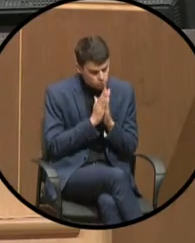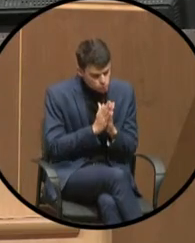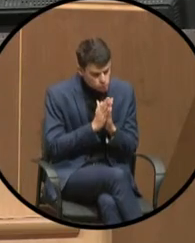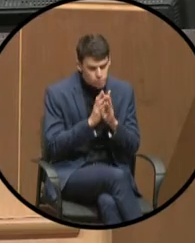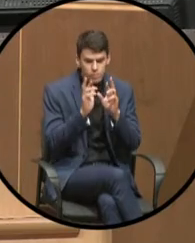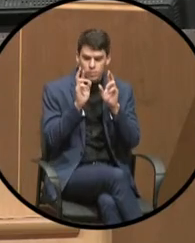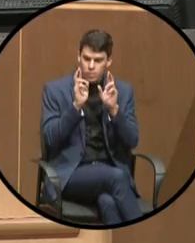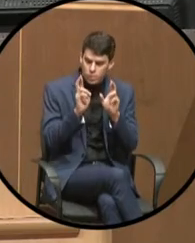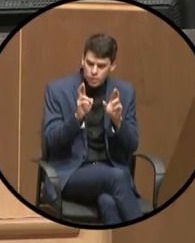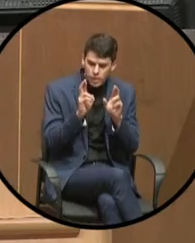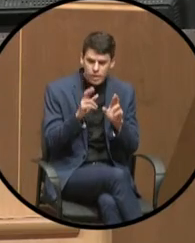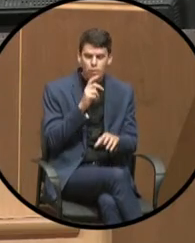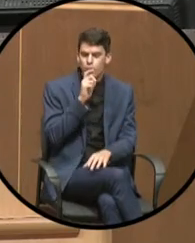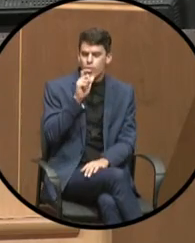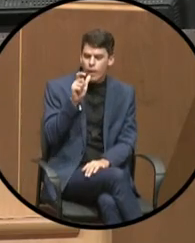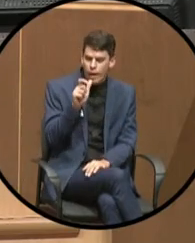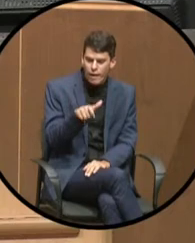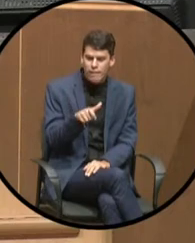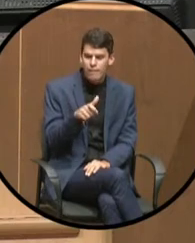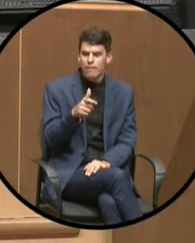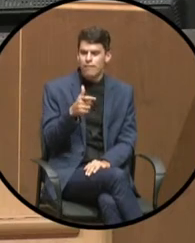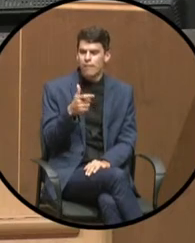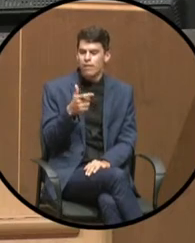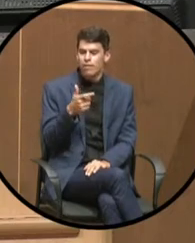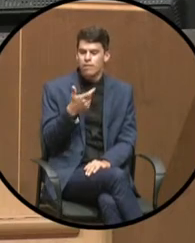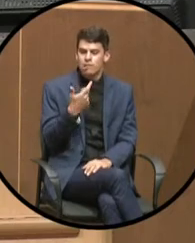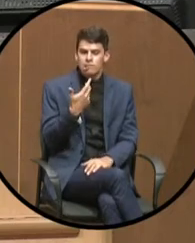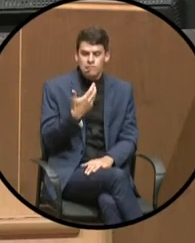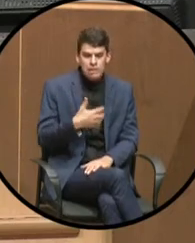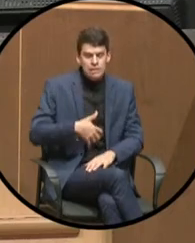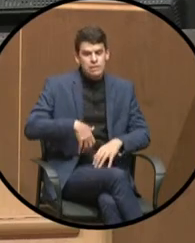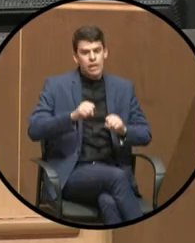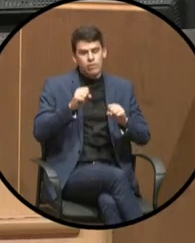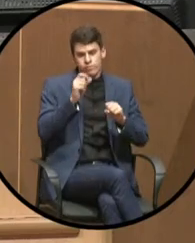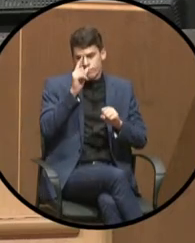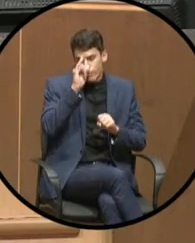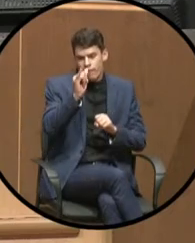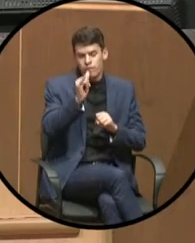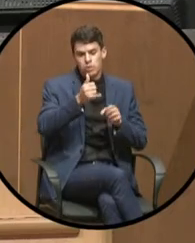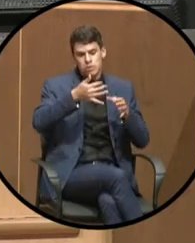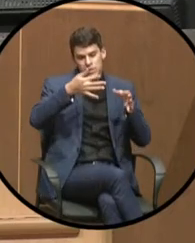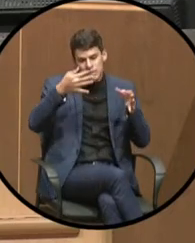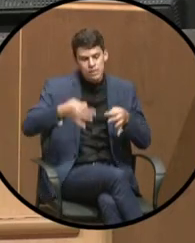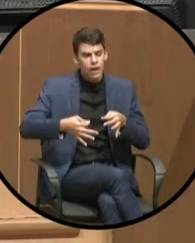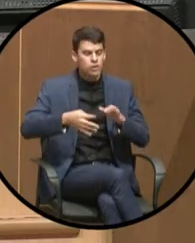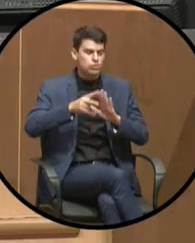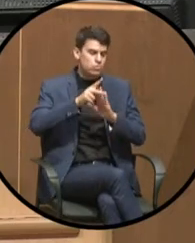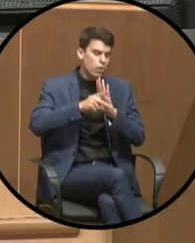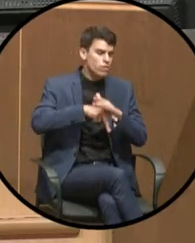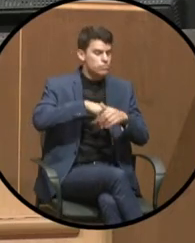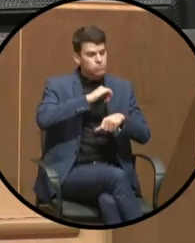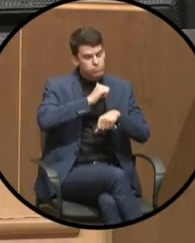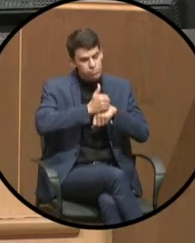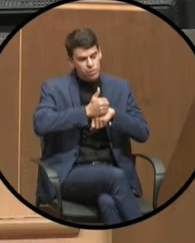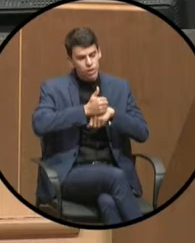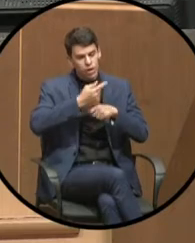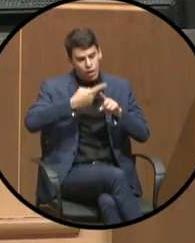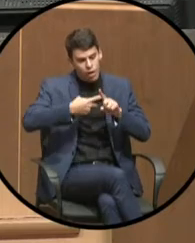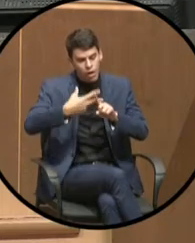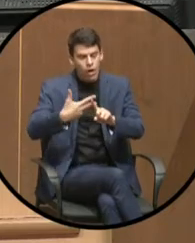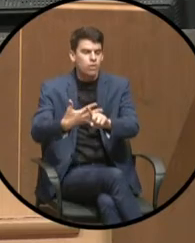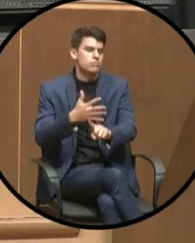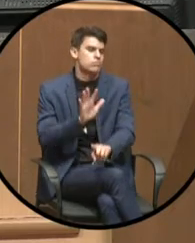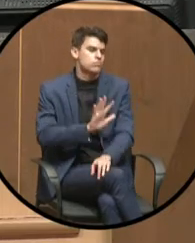have to have the same level of layers, whether we're talking about masks, social distancing, the things that we've